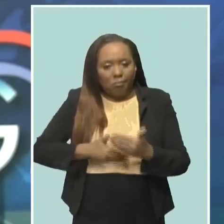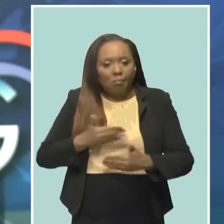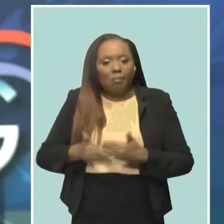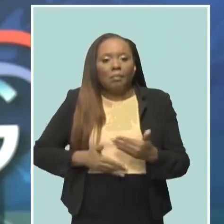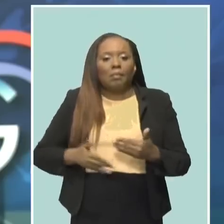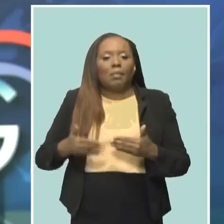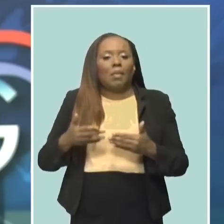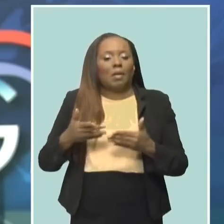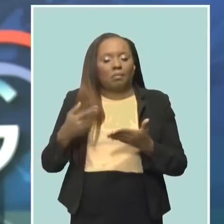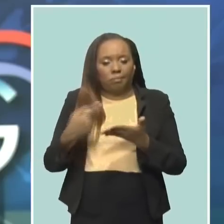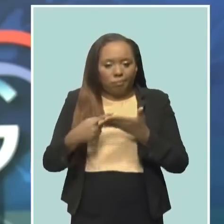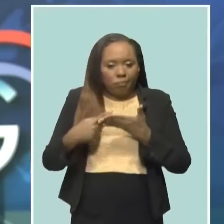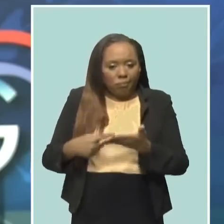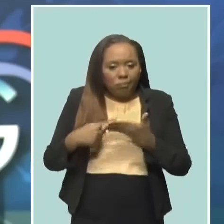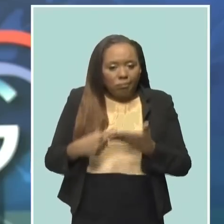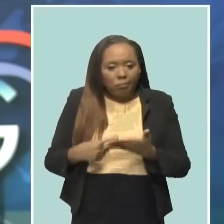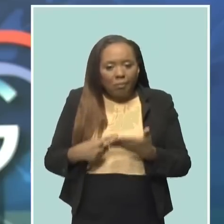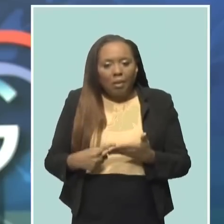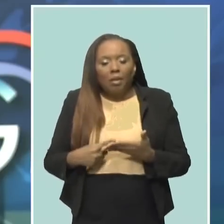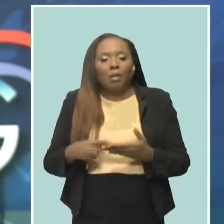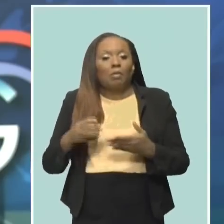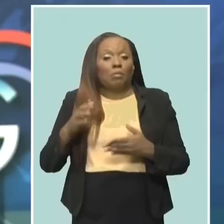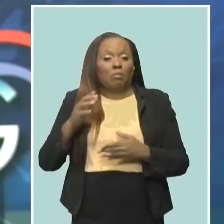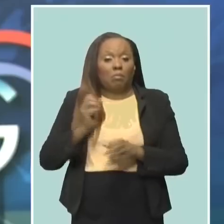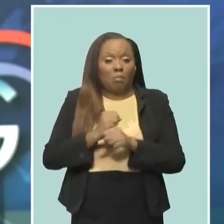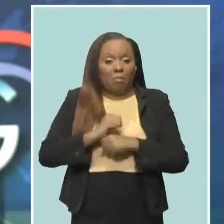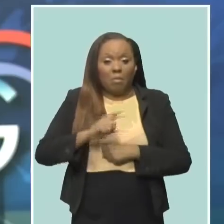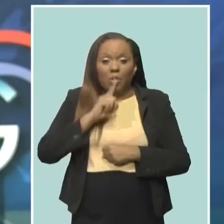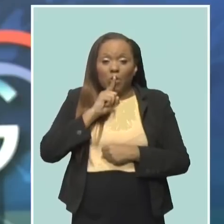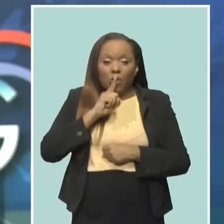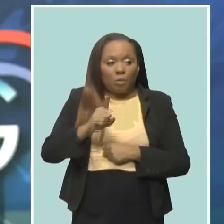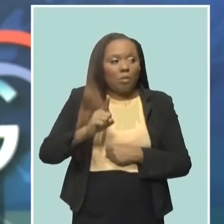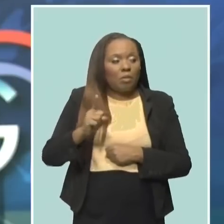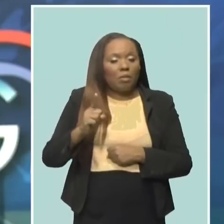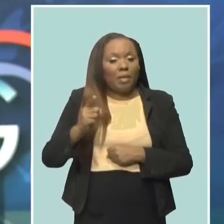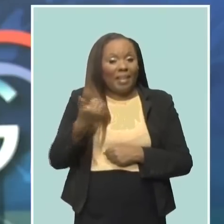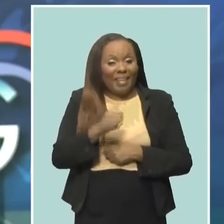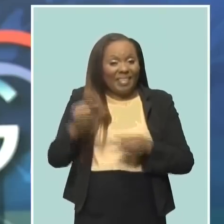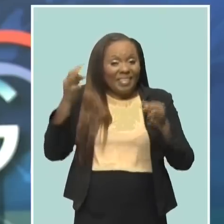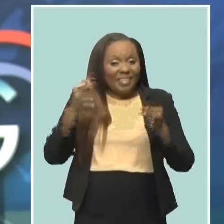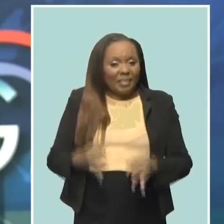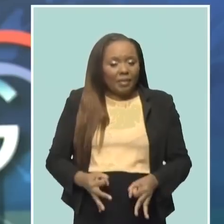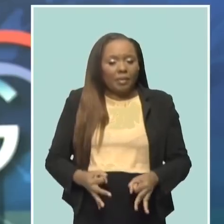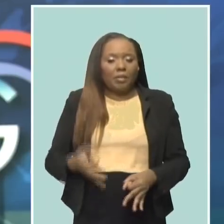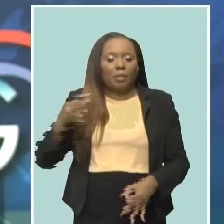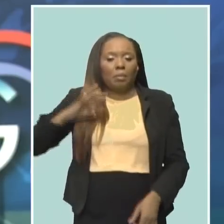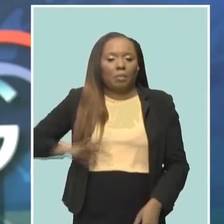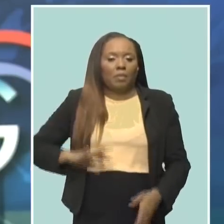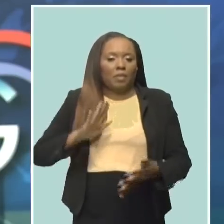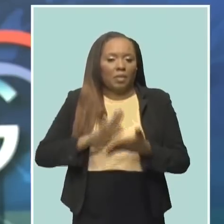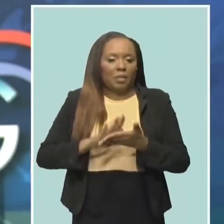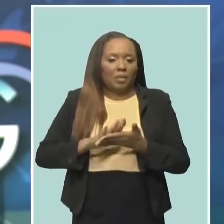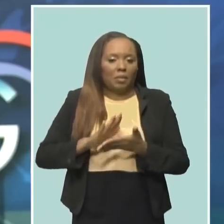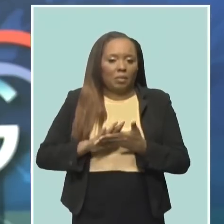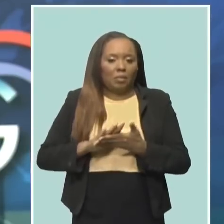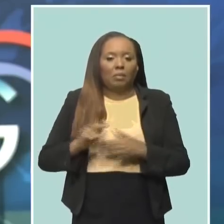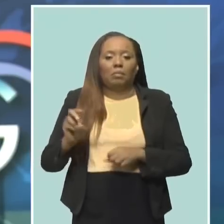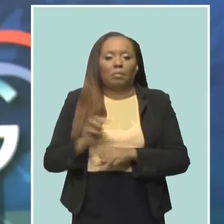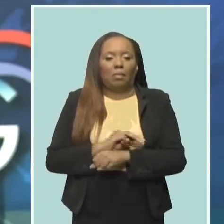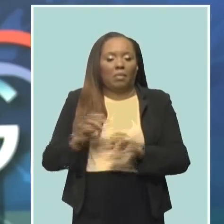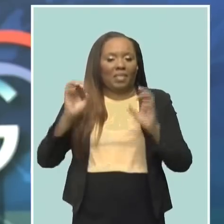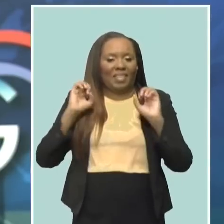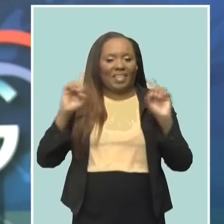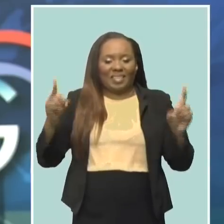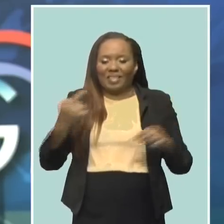addressing the matter, and it's confident they will make decisions in the best interest of the safety of the entire school. The ministry says